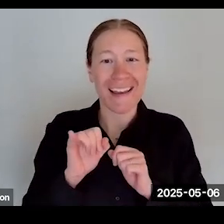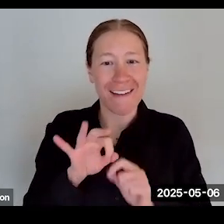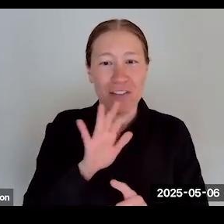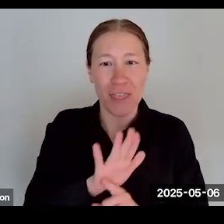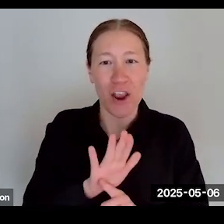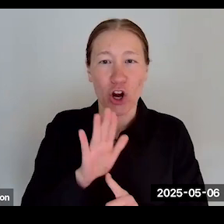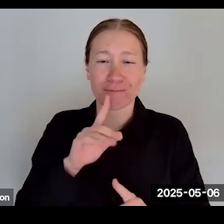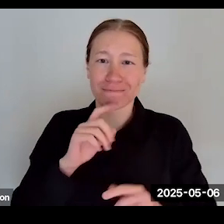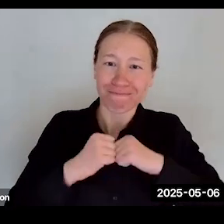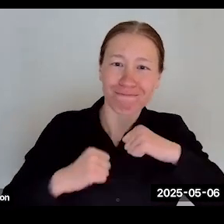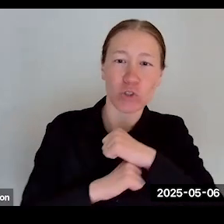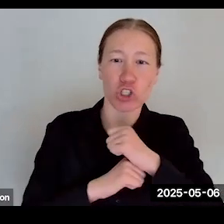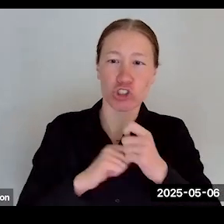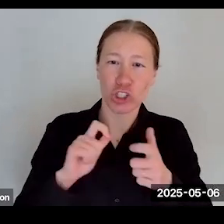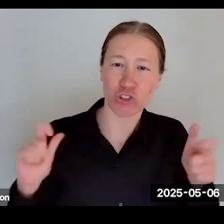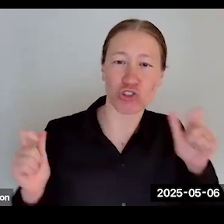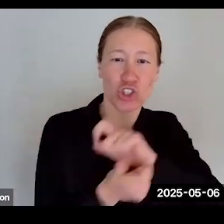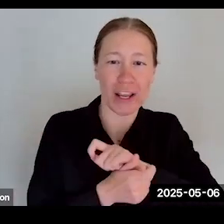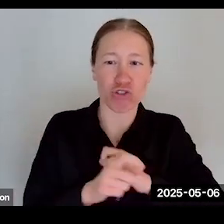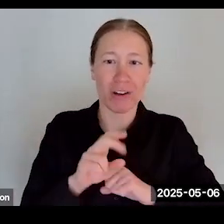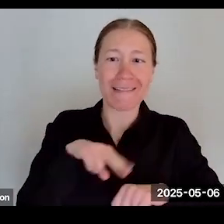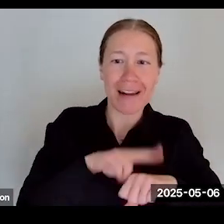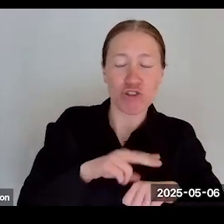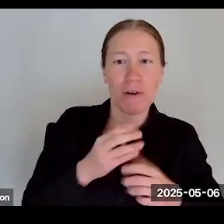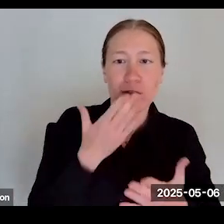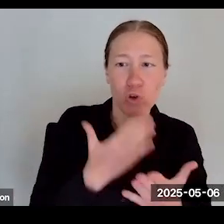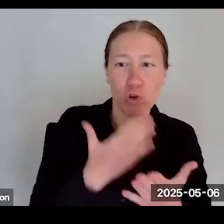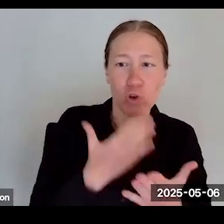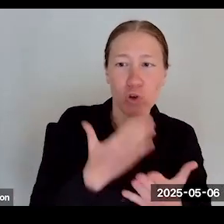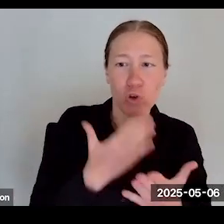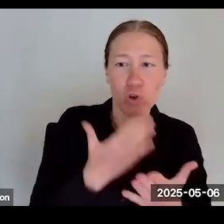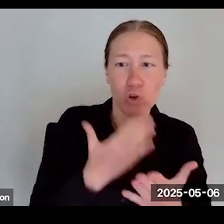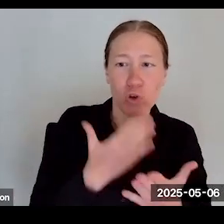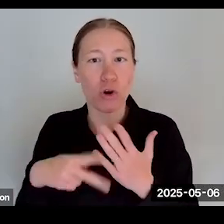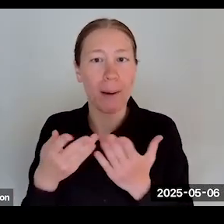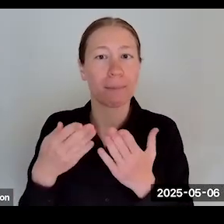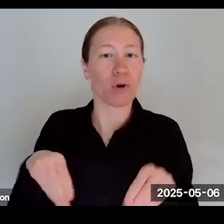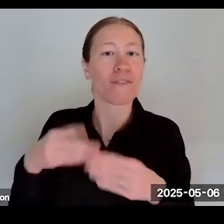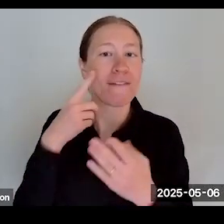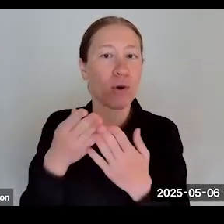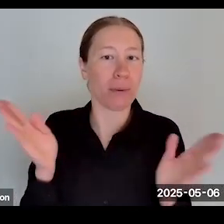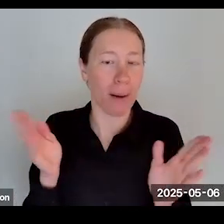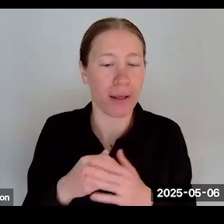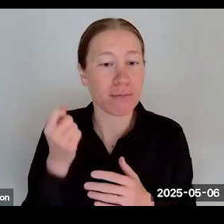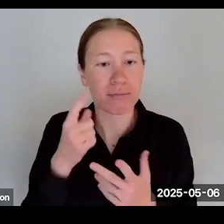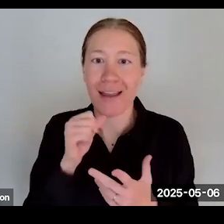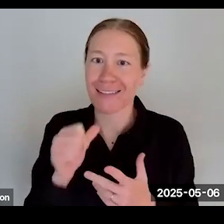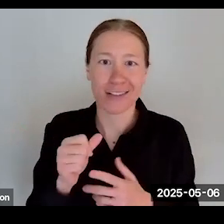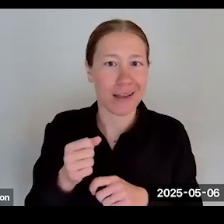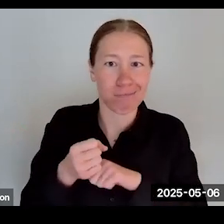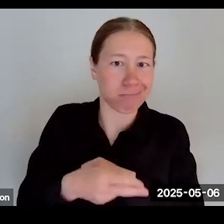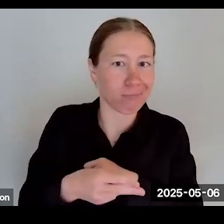of goods, services, programs, or activities that are provided to the public, nor does it overrule legitimate